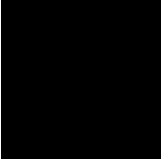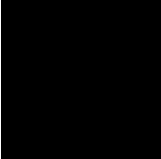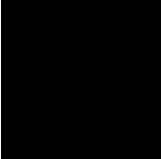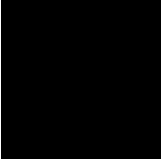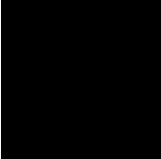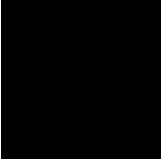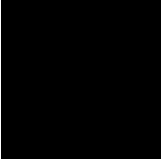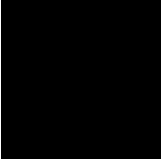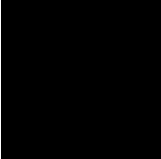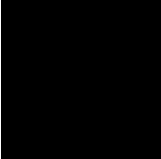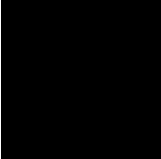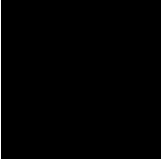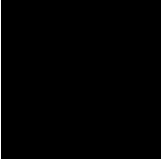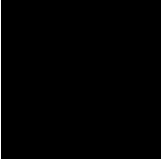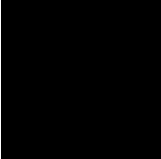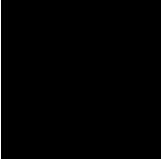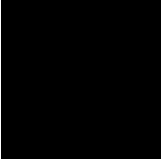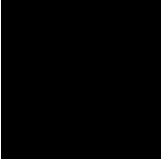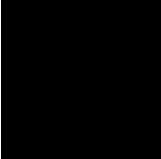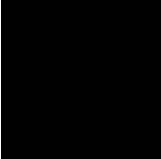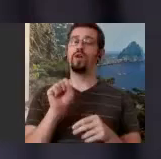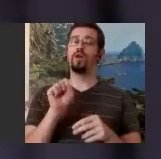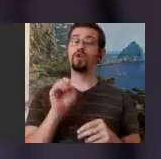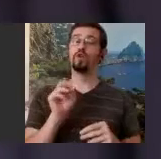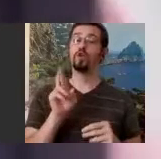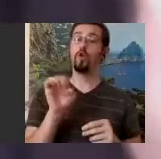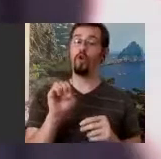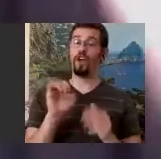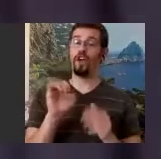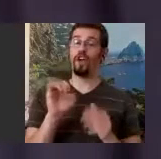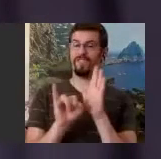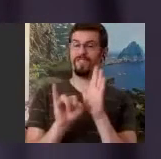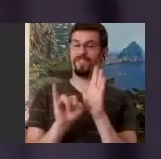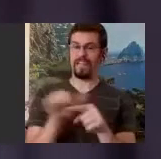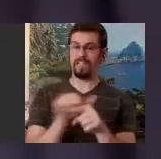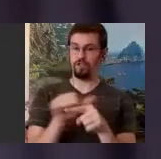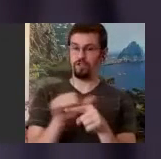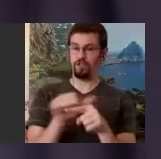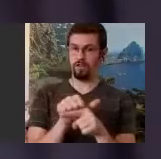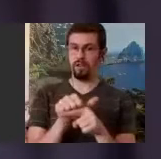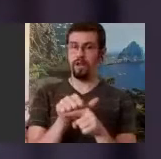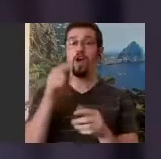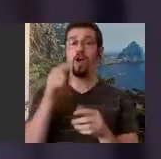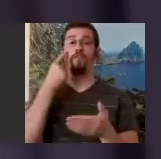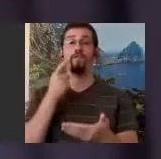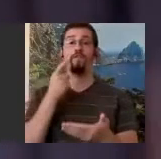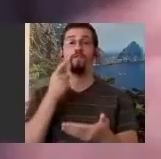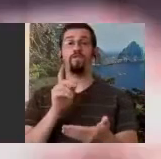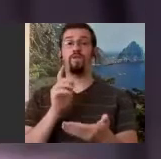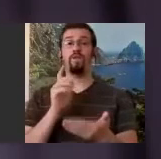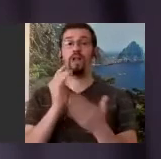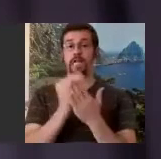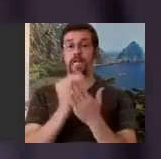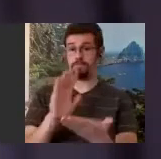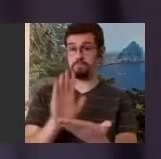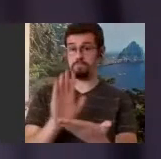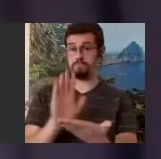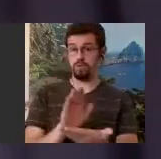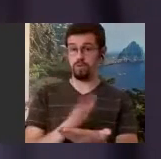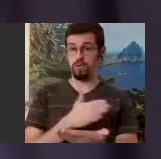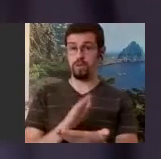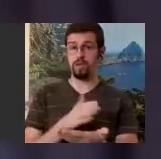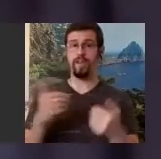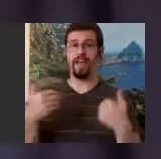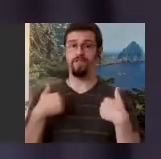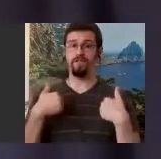identification exercise. And the reason I'm showing this is because in Western art music, there is all of this information